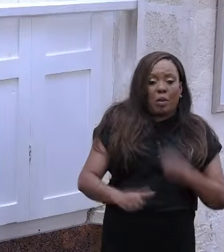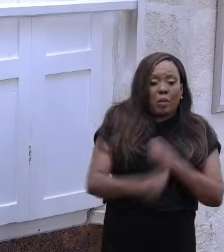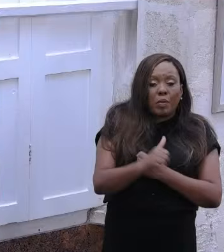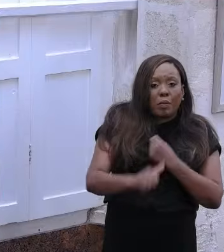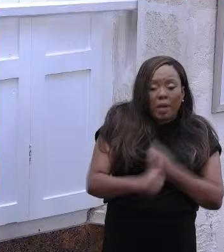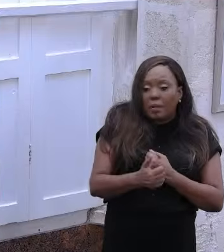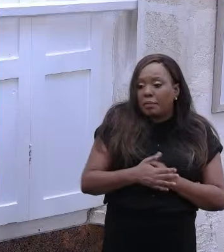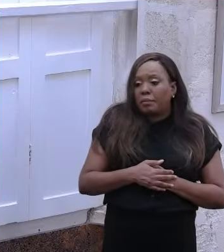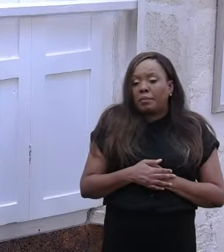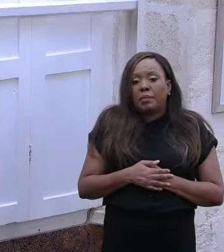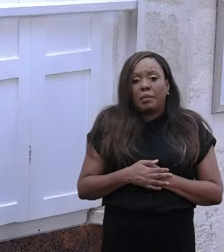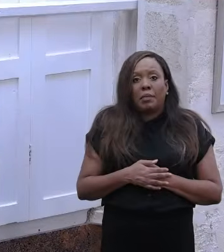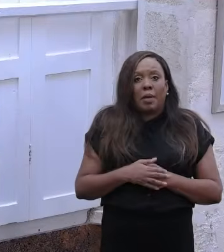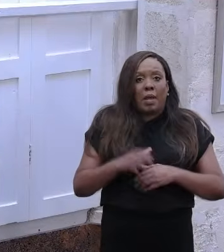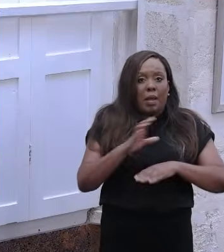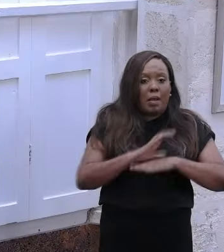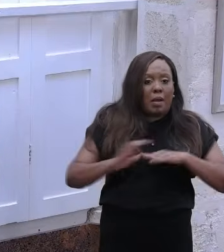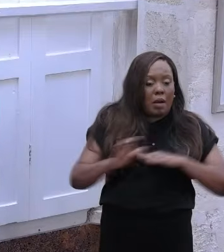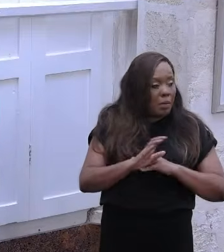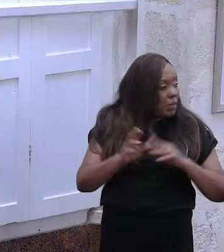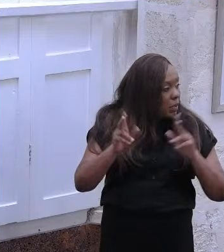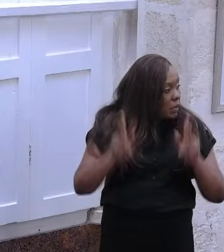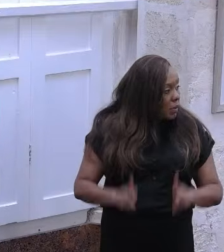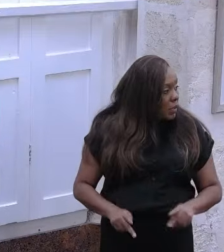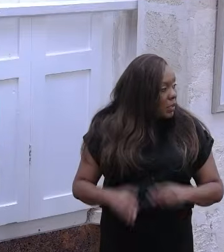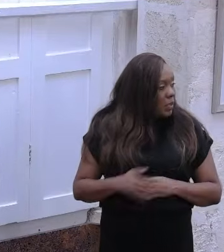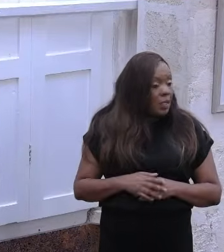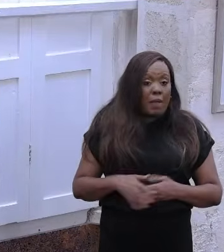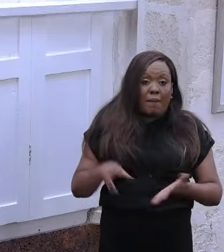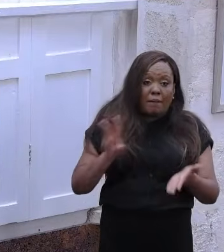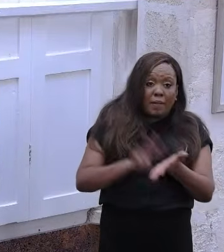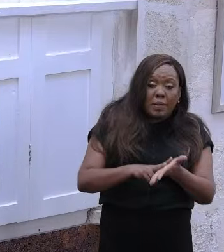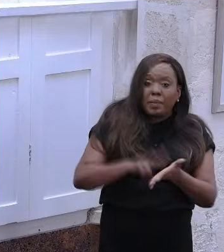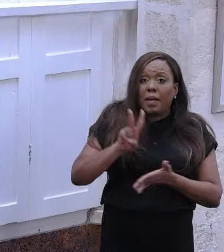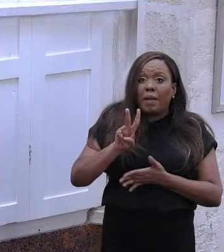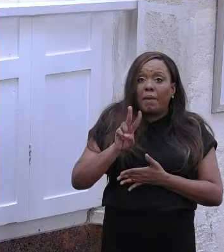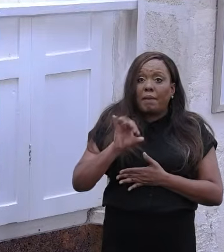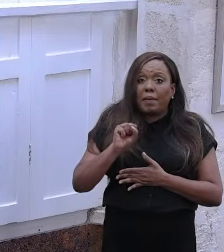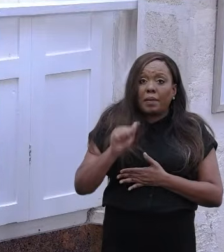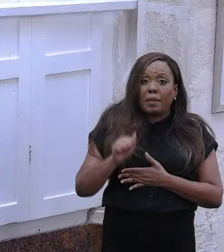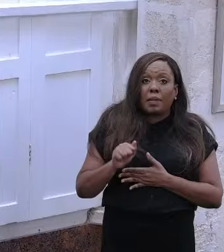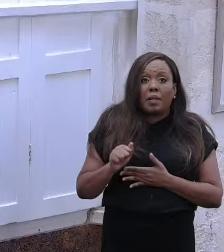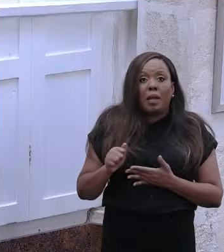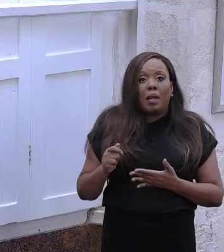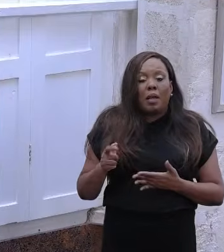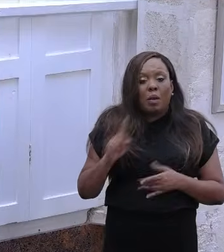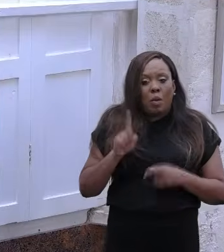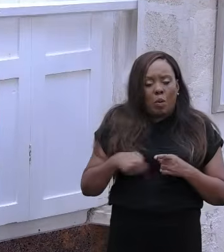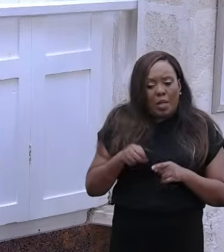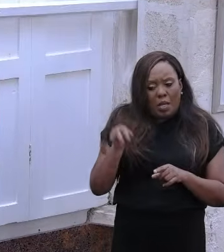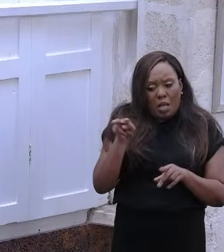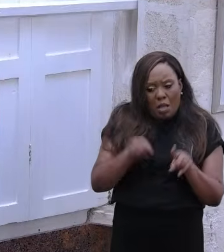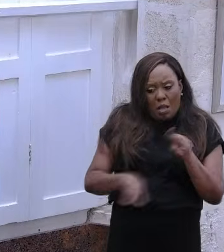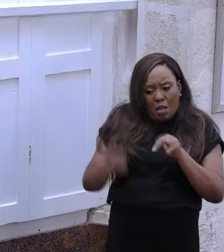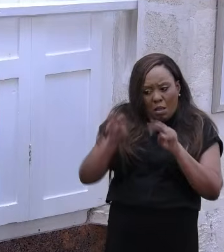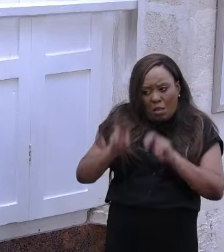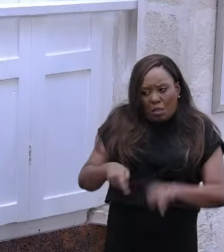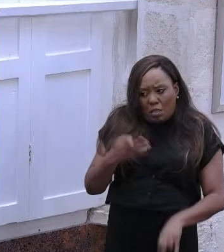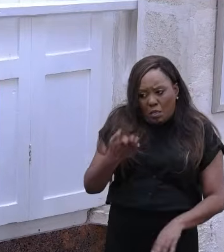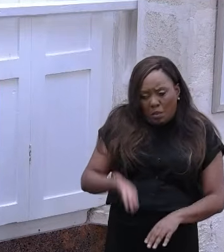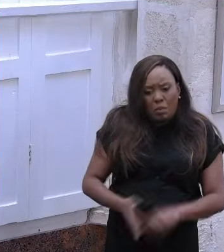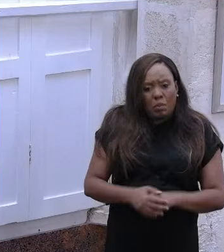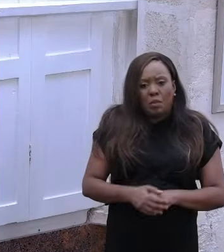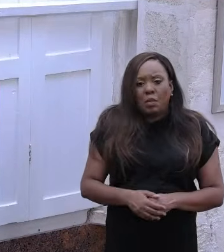resident or visa or passport, whatever, once you're scrutinized, I would believe that you would be flagged as somebody not to